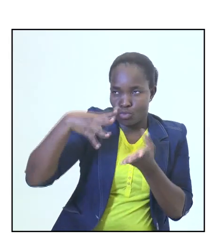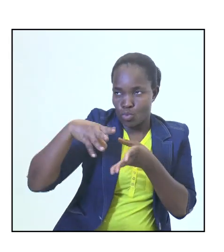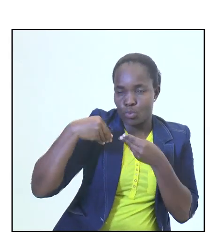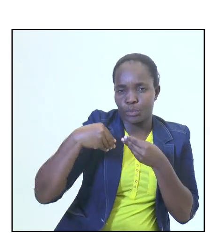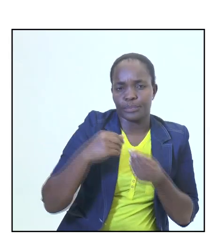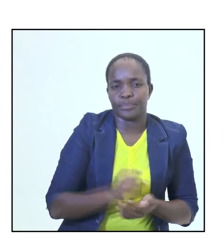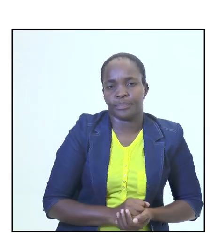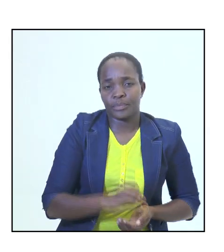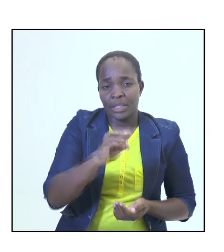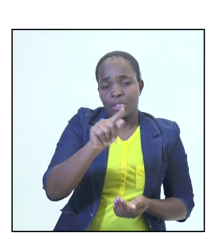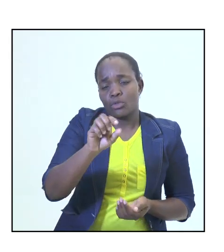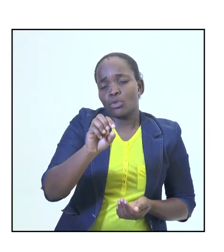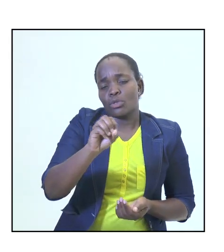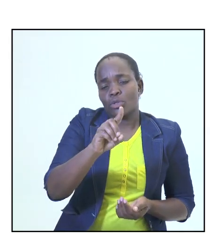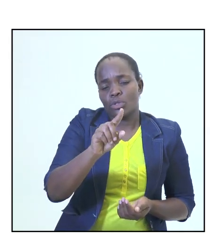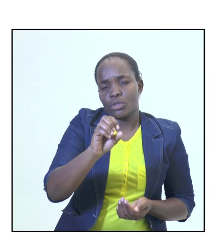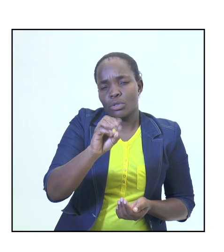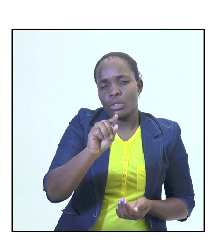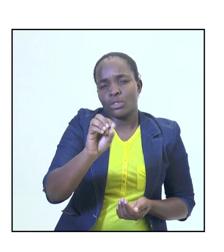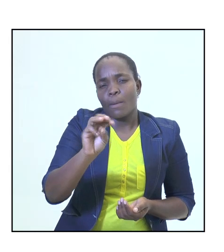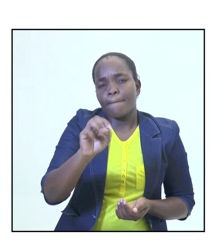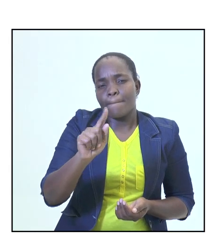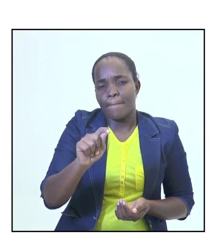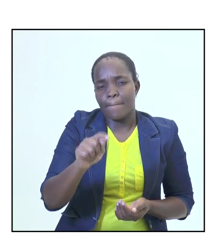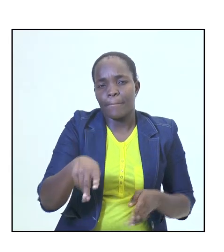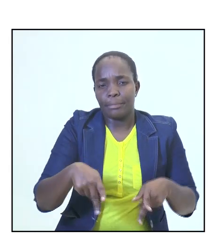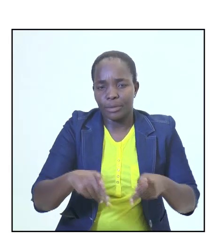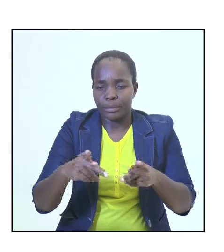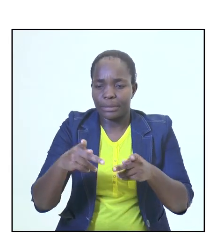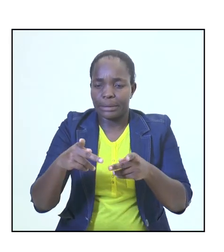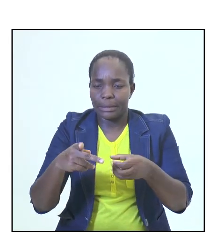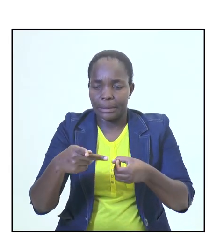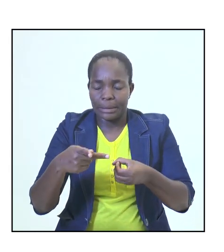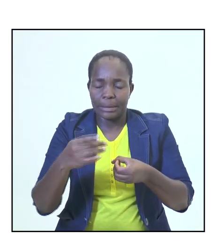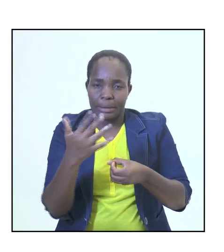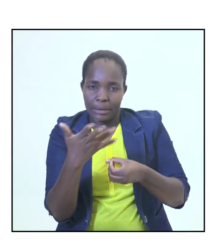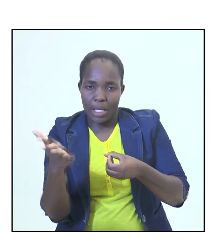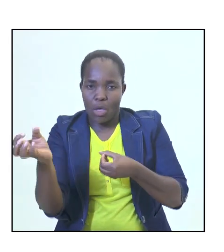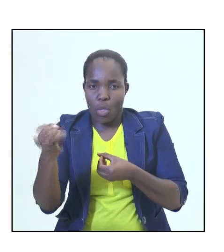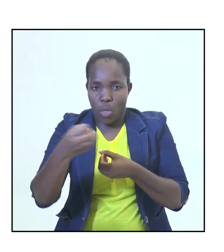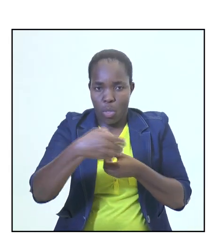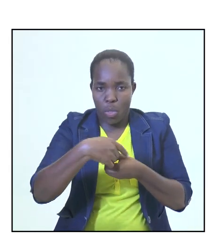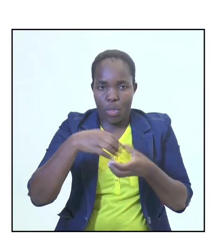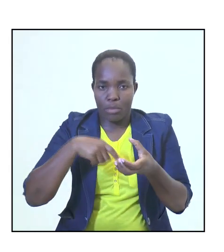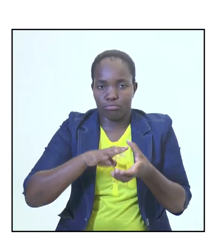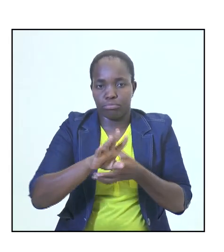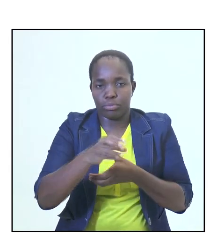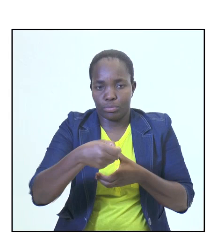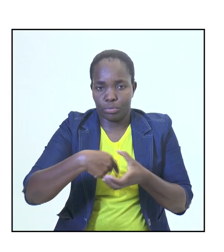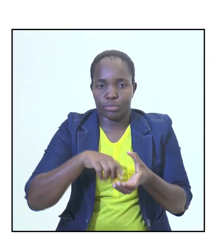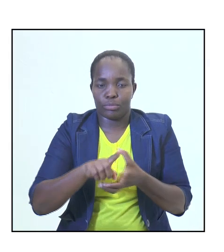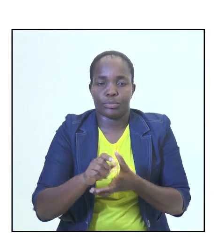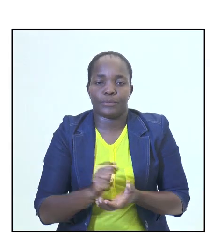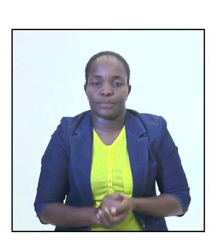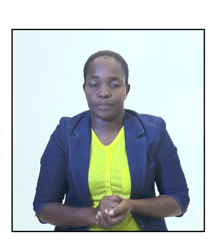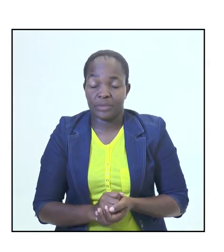leaf, allow air in and out of the leaf. And do you know, the stomata close in the night